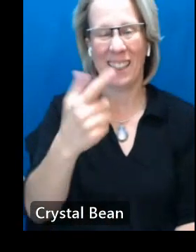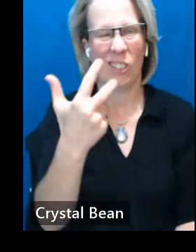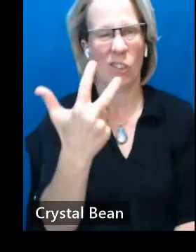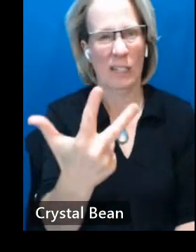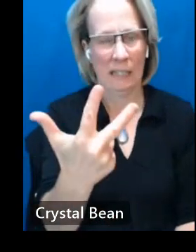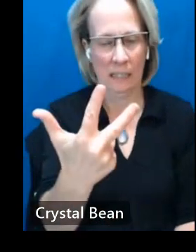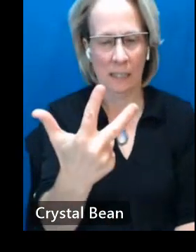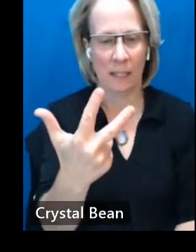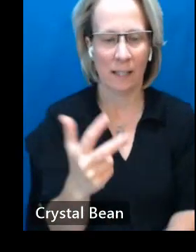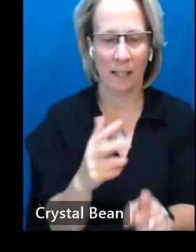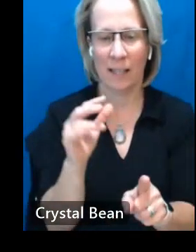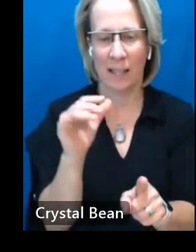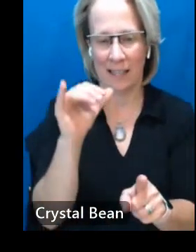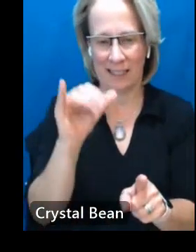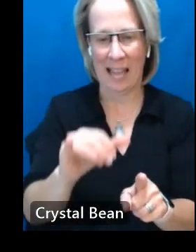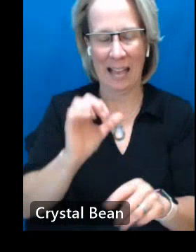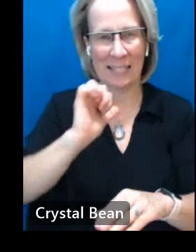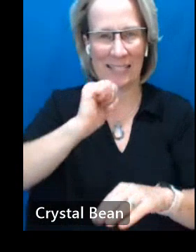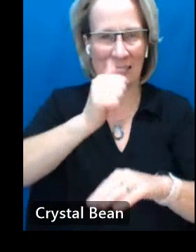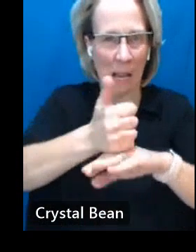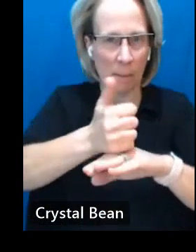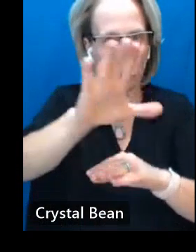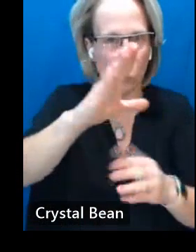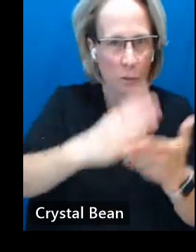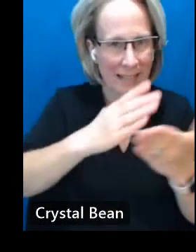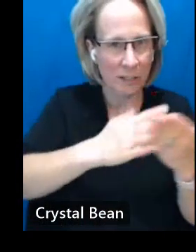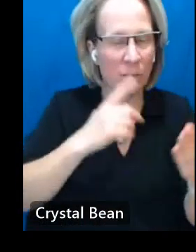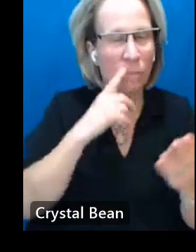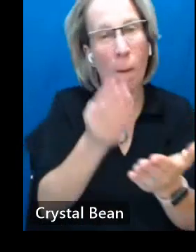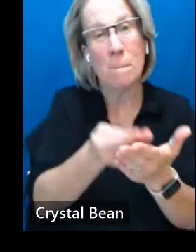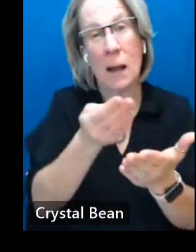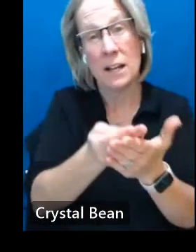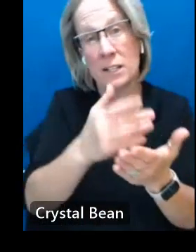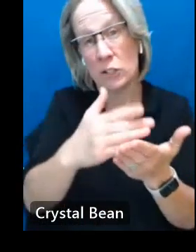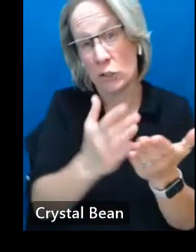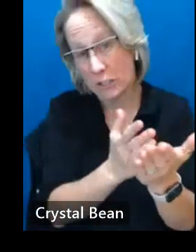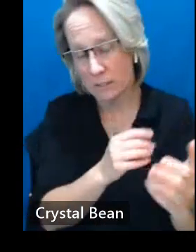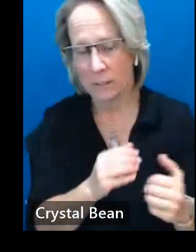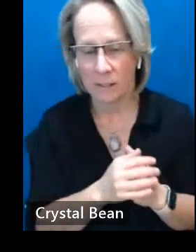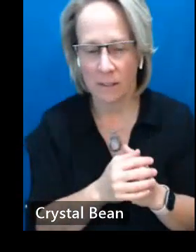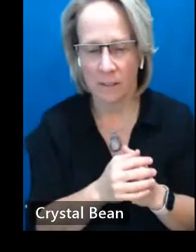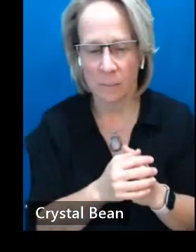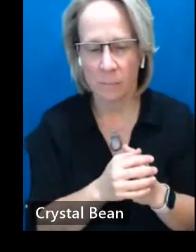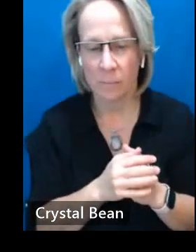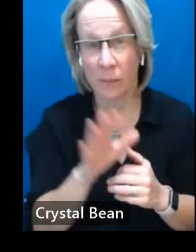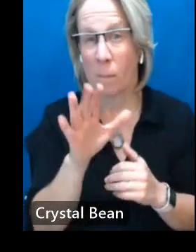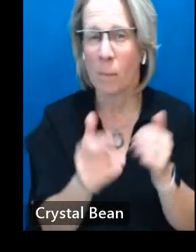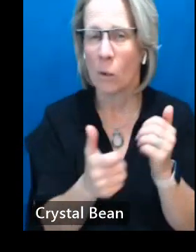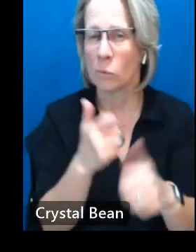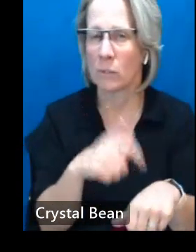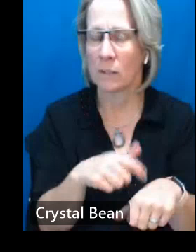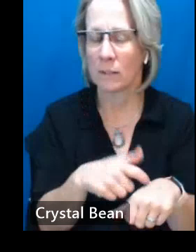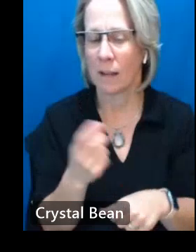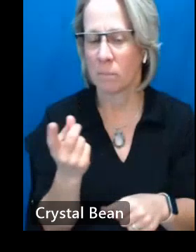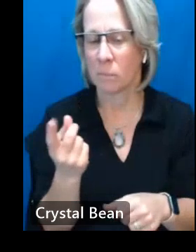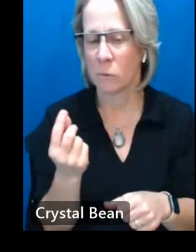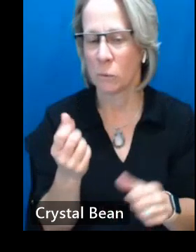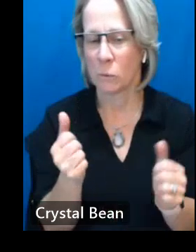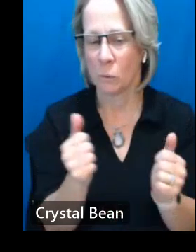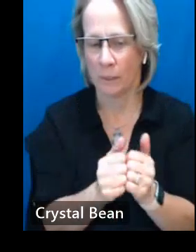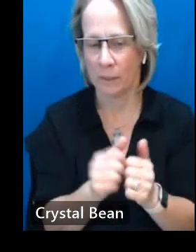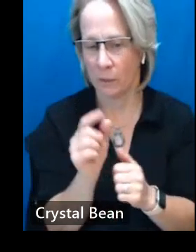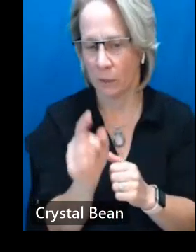your section 4 budget. So in most cases, the way we do these is they are when you complete your